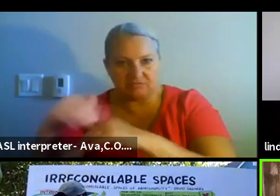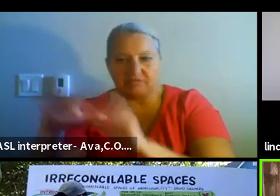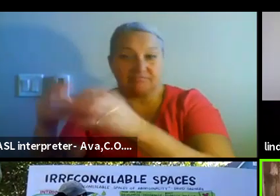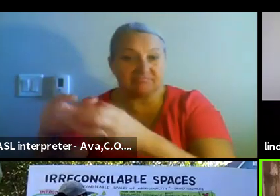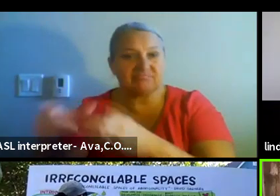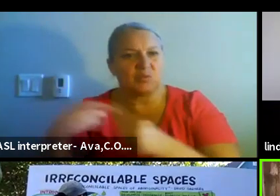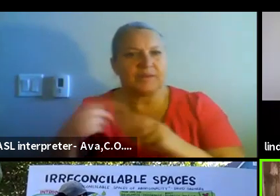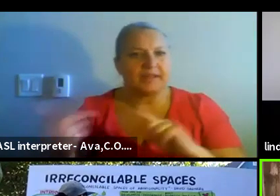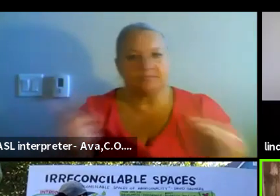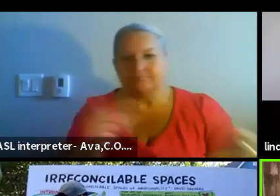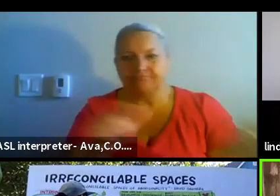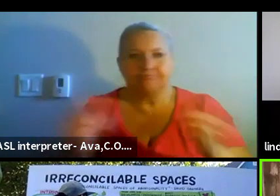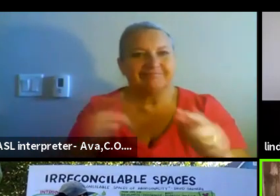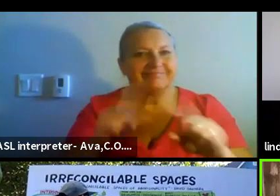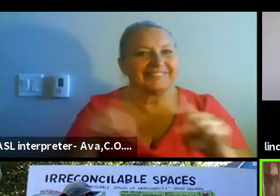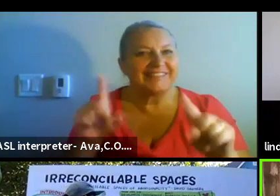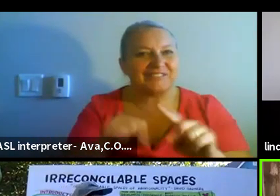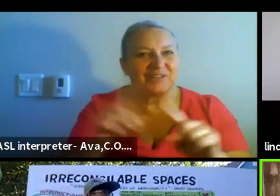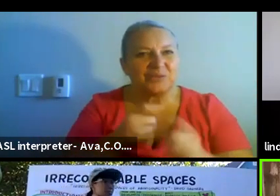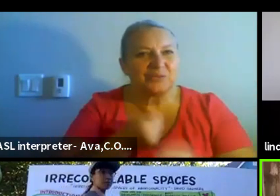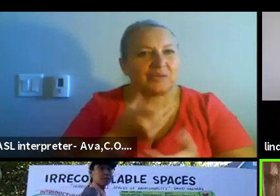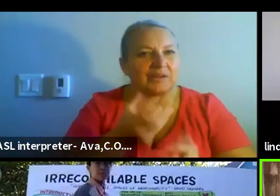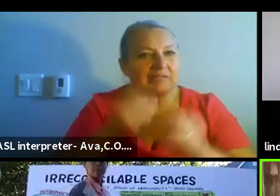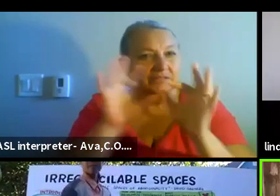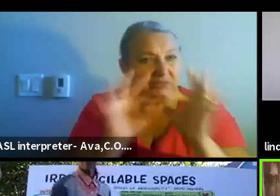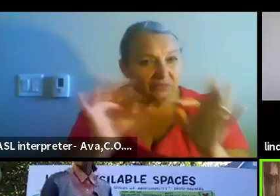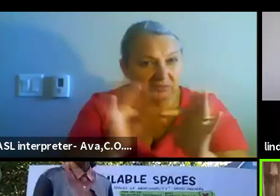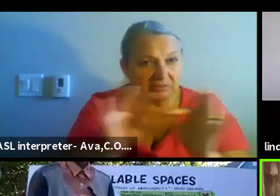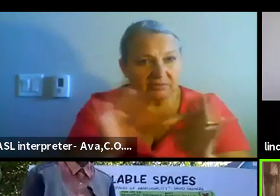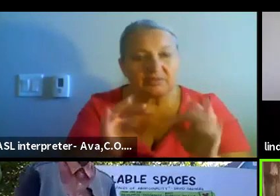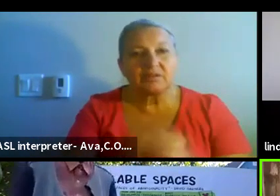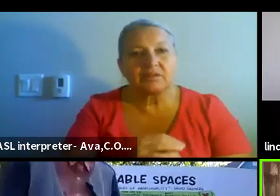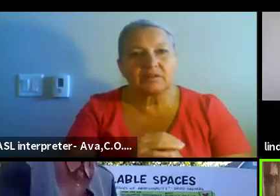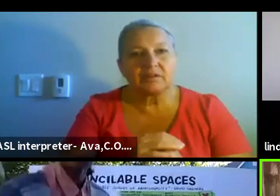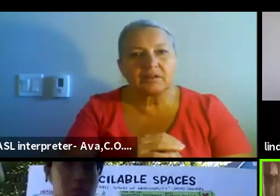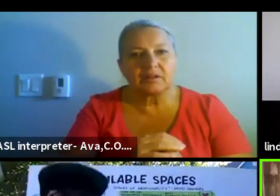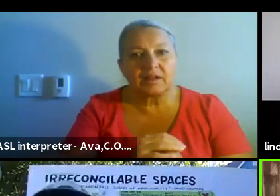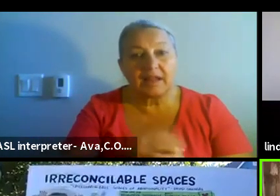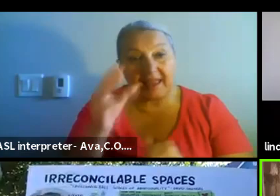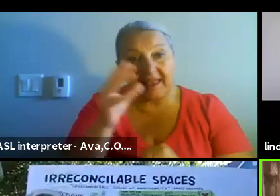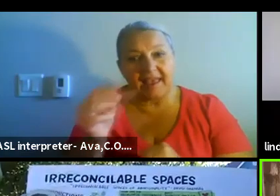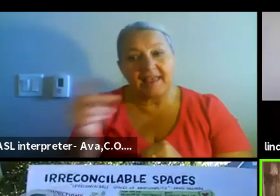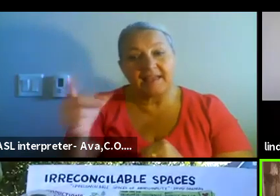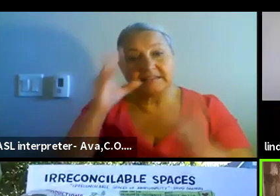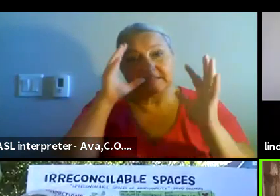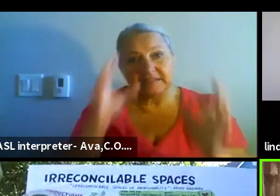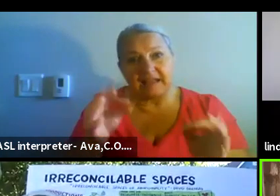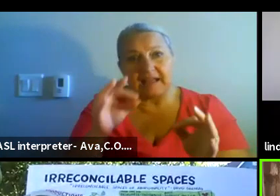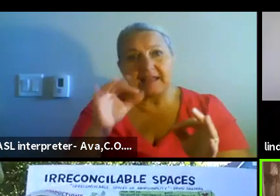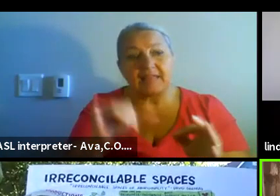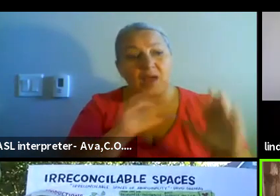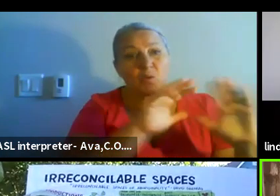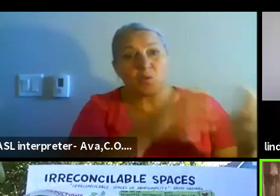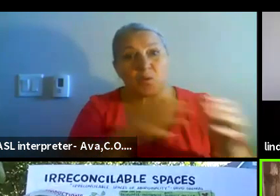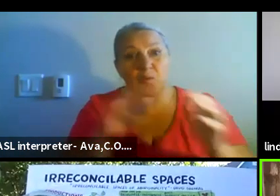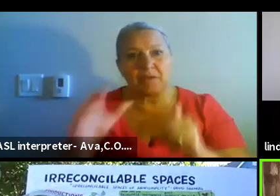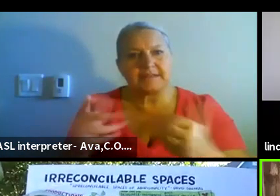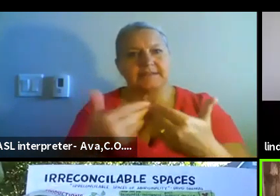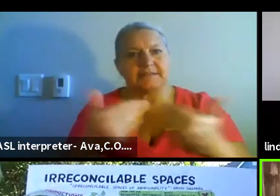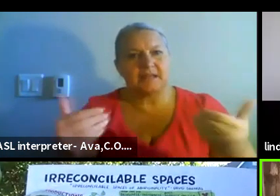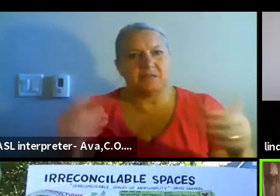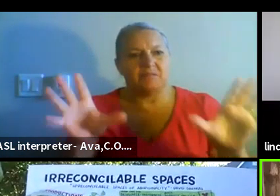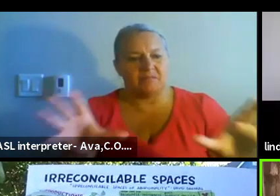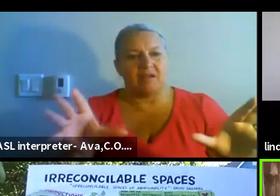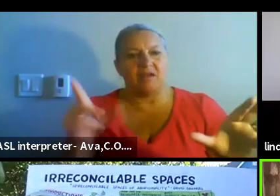of weaving of story. And through this, we discovered, but by separating the groups, we discovered the heart of the